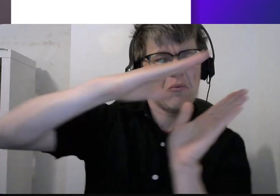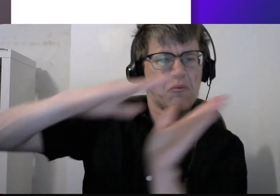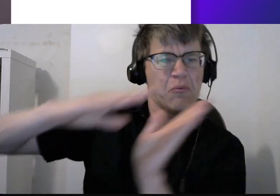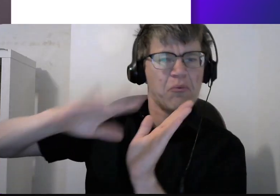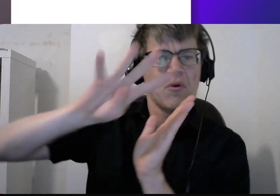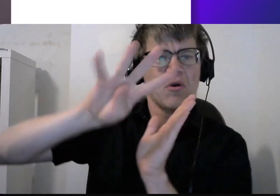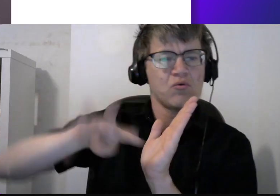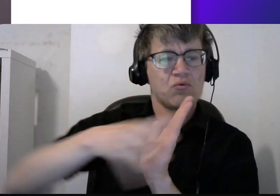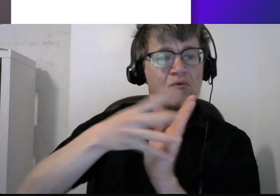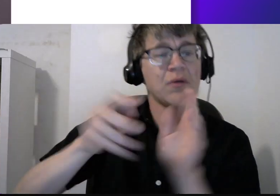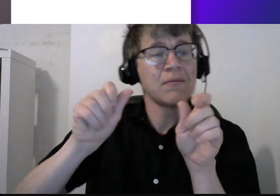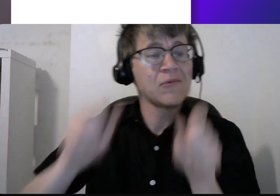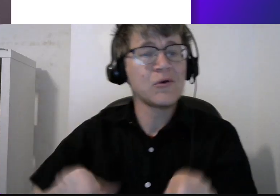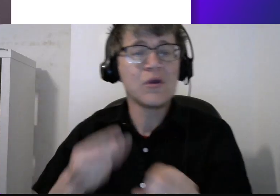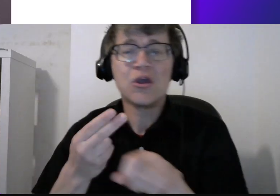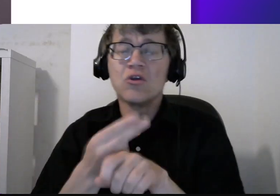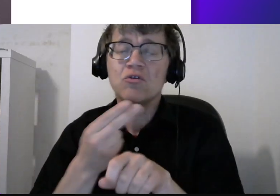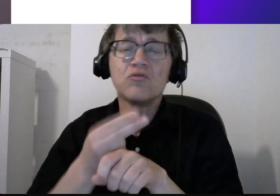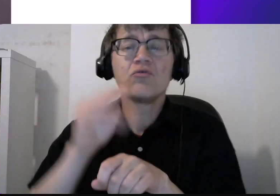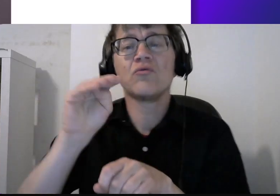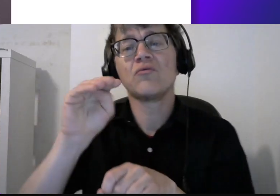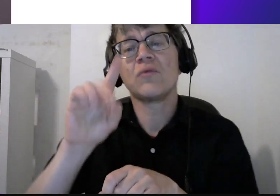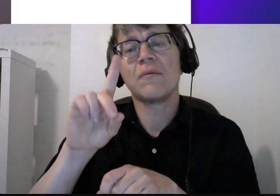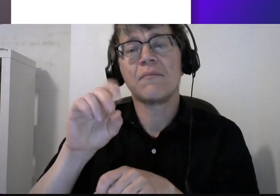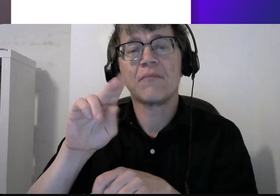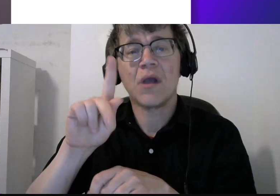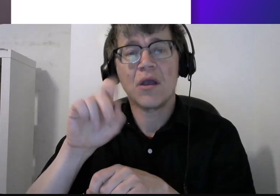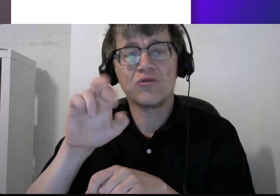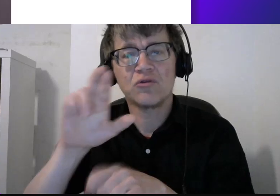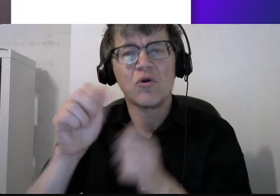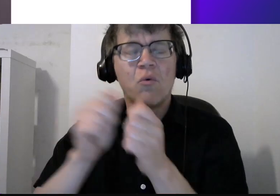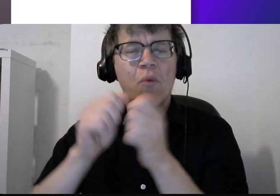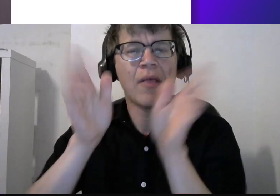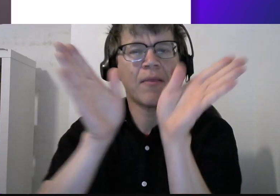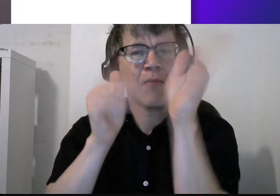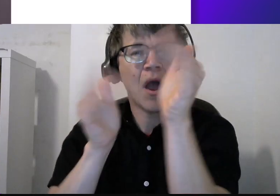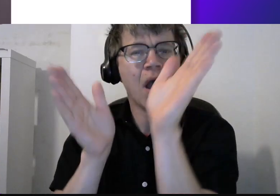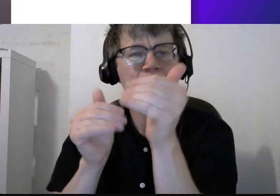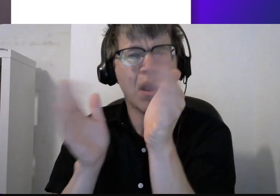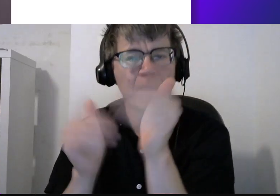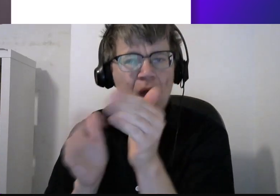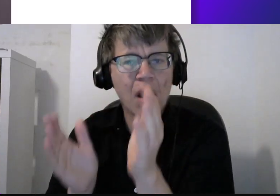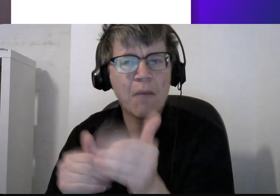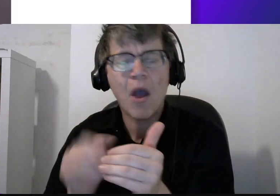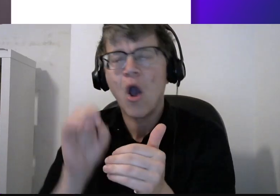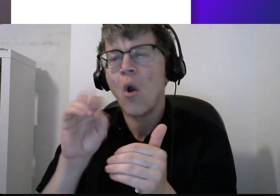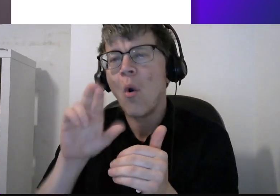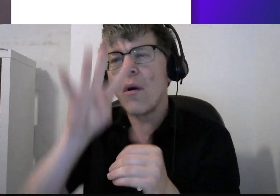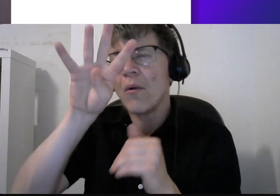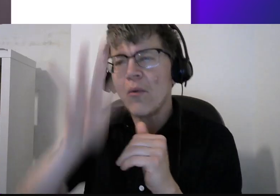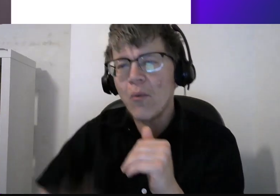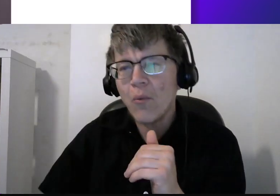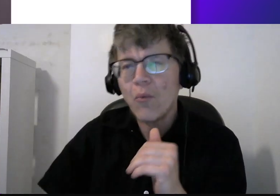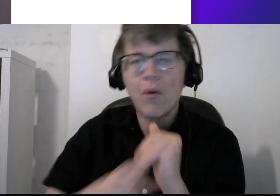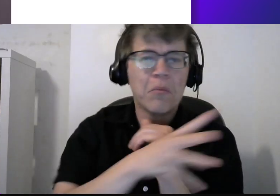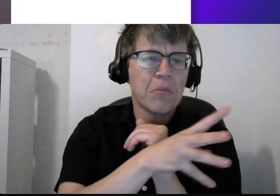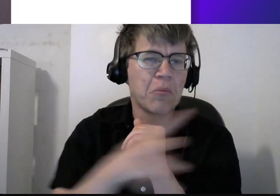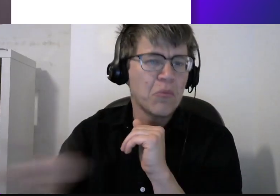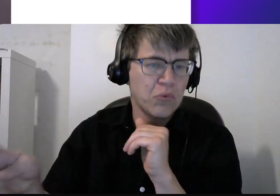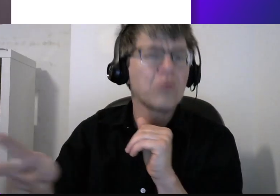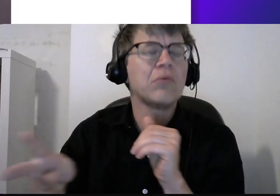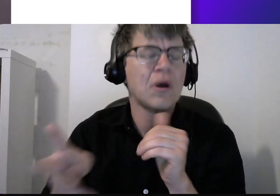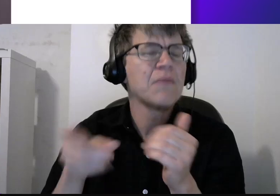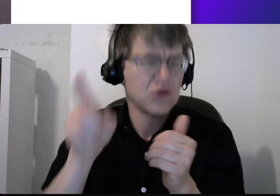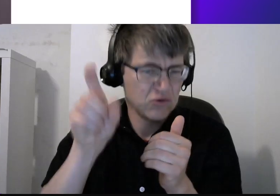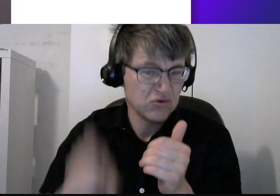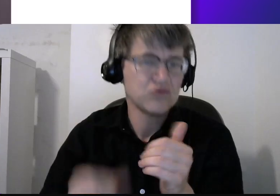be using a grid system for this assignment. And it can be something that you're playing with the typography in terms of, here you're playing with kind of cutting off